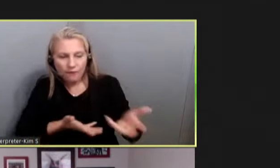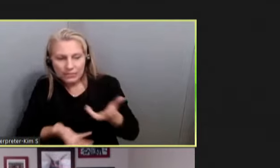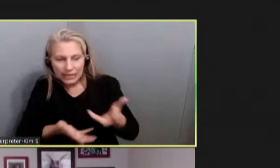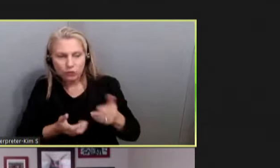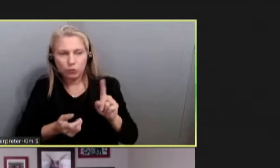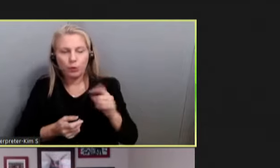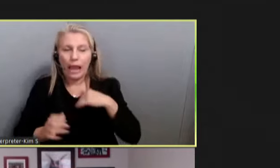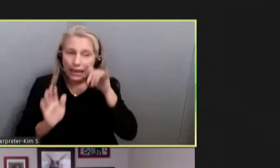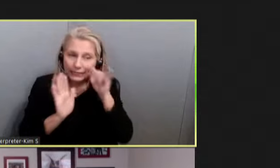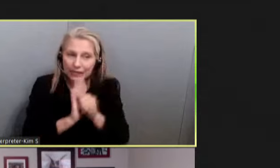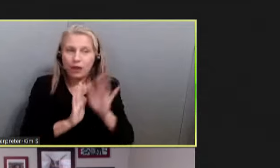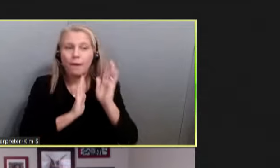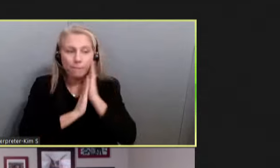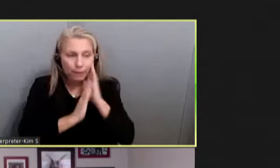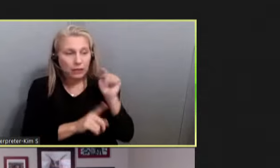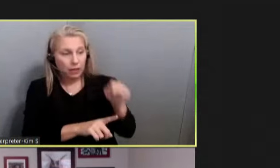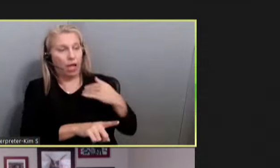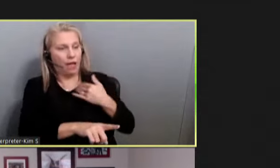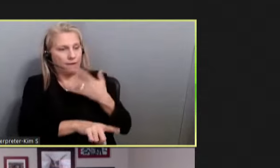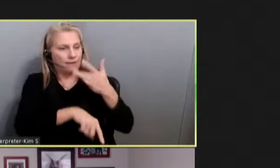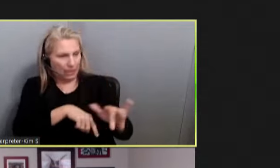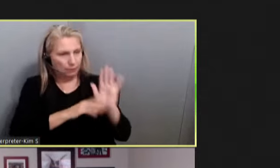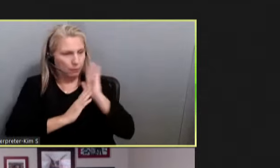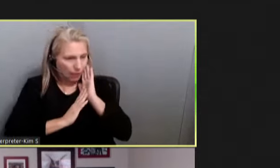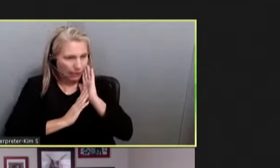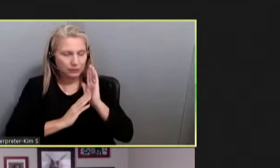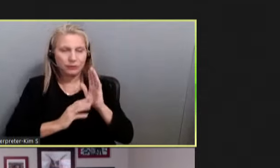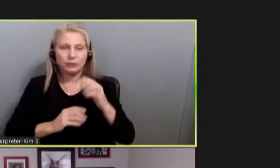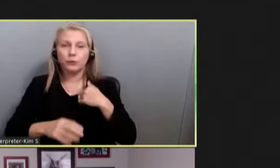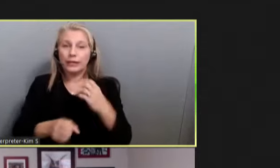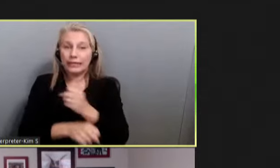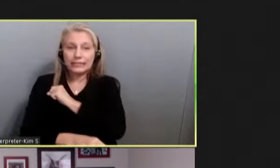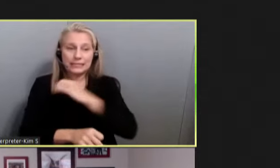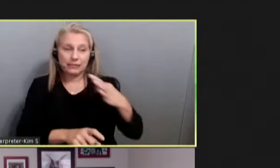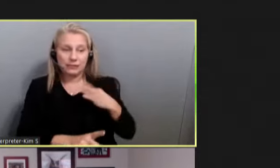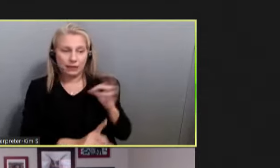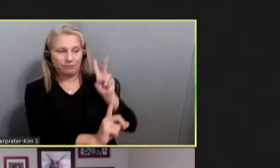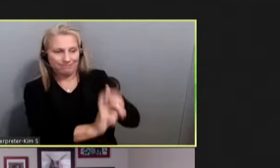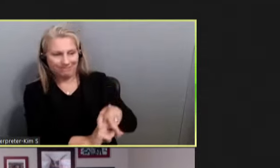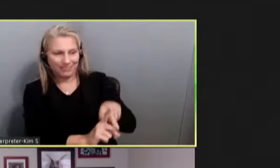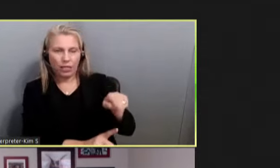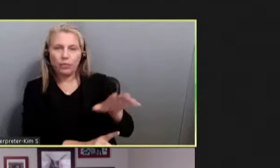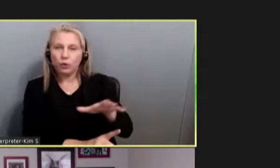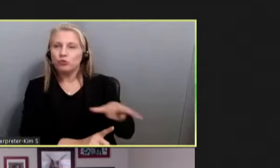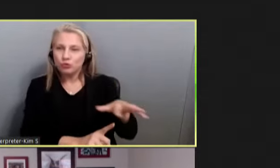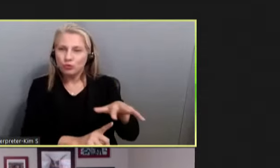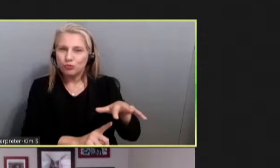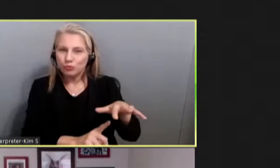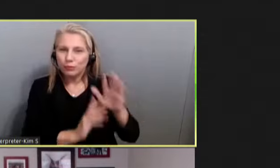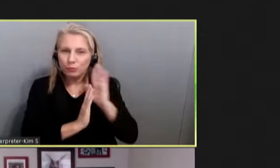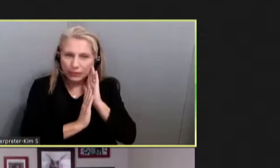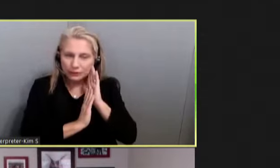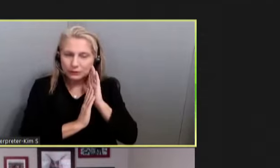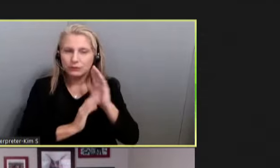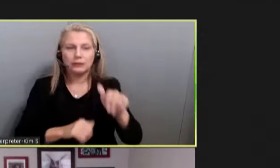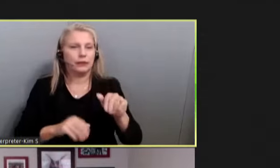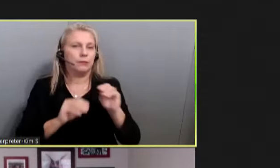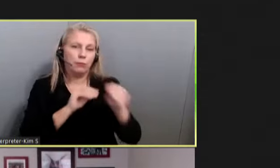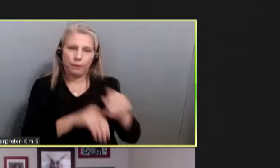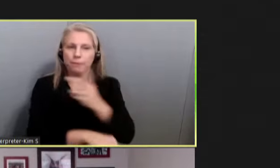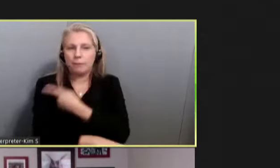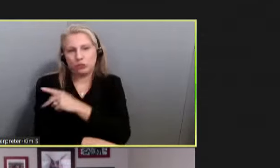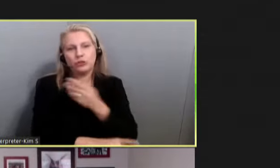we've identified beds that are available. And once we can get staff in those to work in those beds, we can start putting